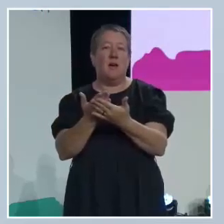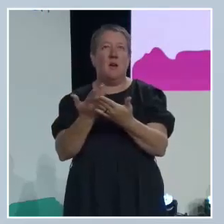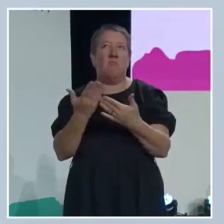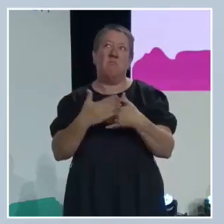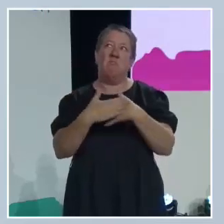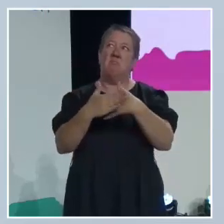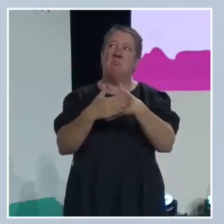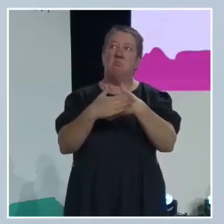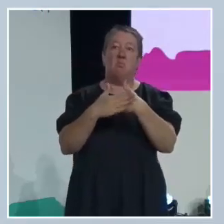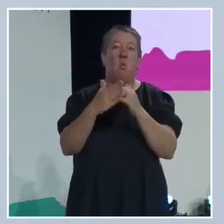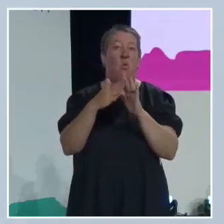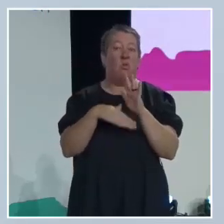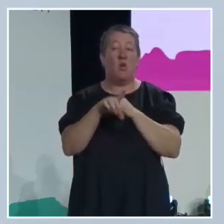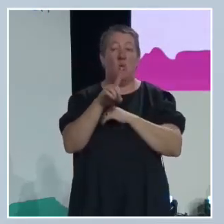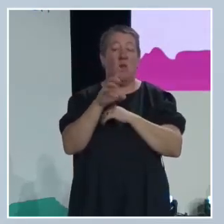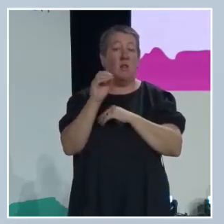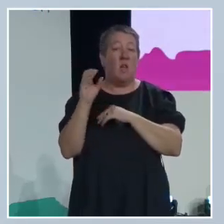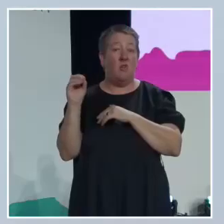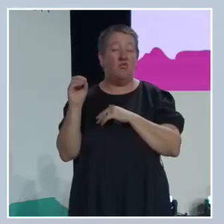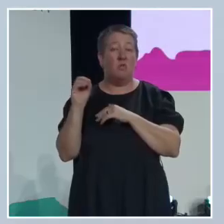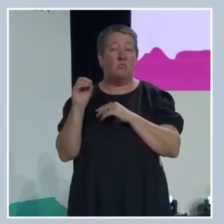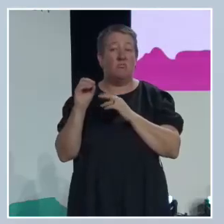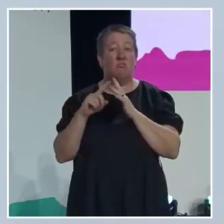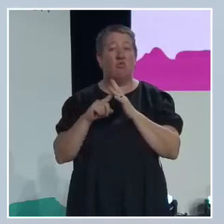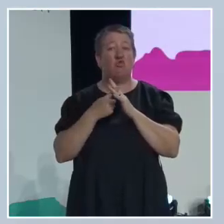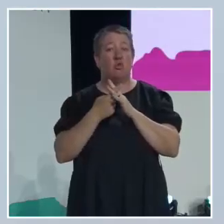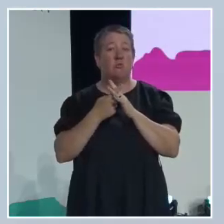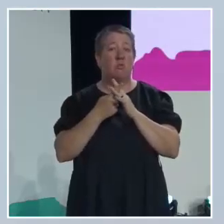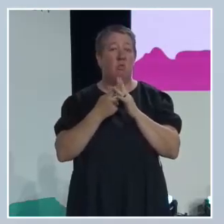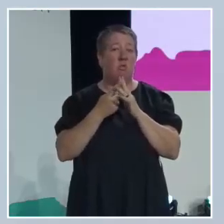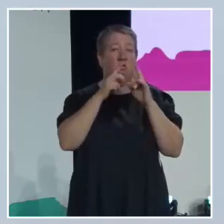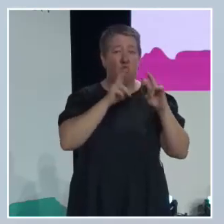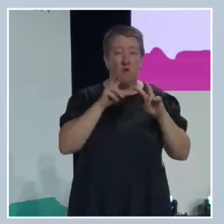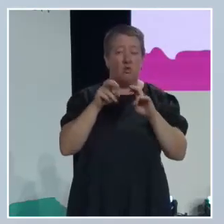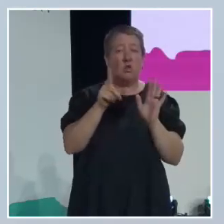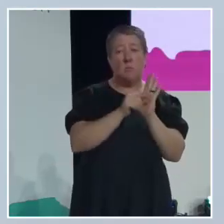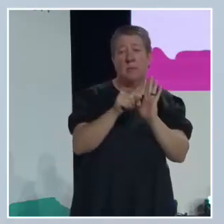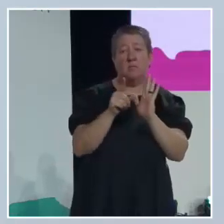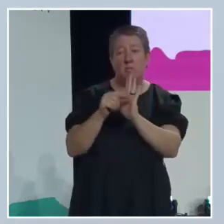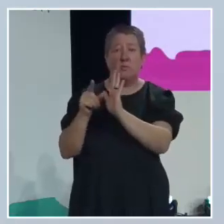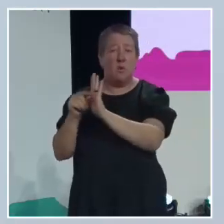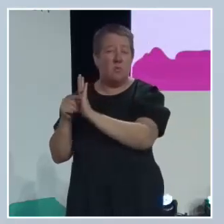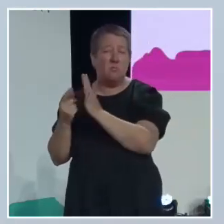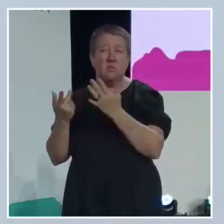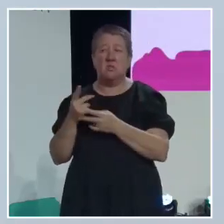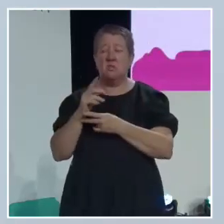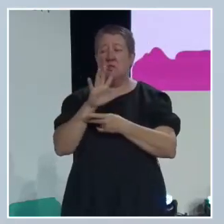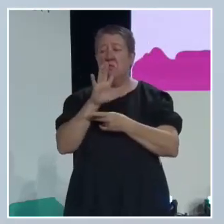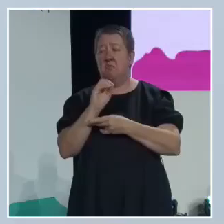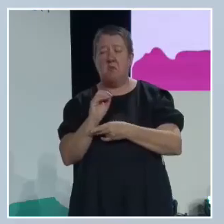100 original papers published, a group of more than, well, let's say 50 deeply